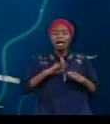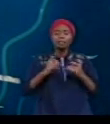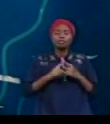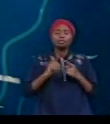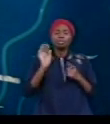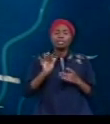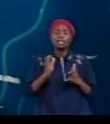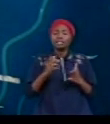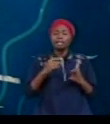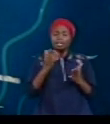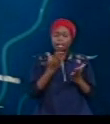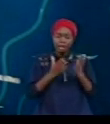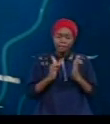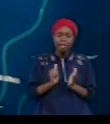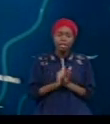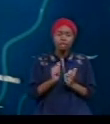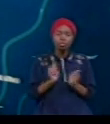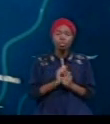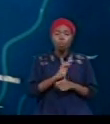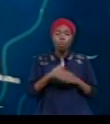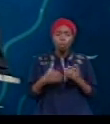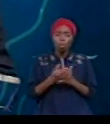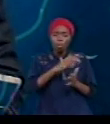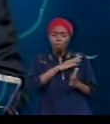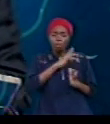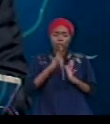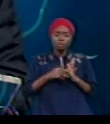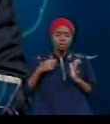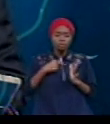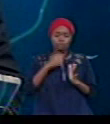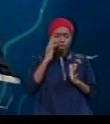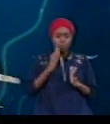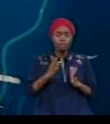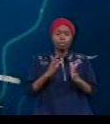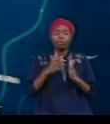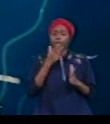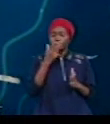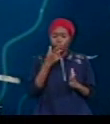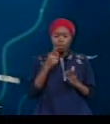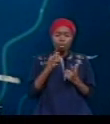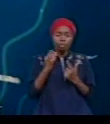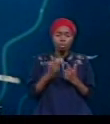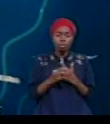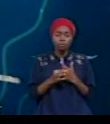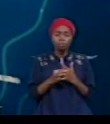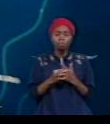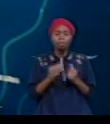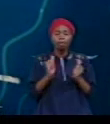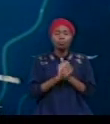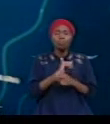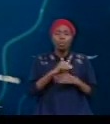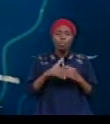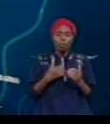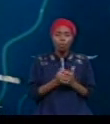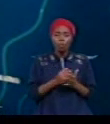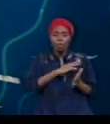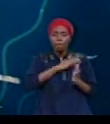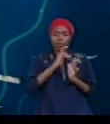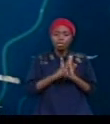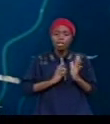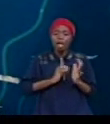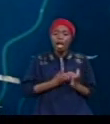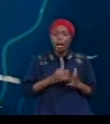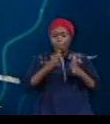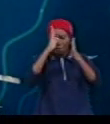that with all boldness they may speak thy word. That with all boldness, our Father in the Lord, the man of